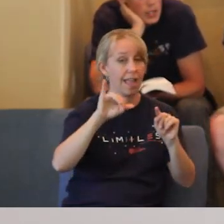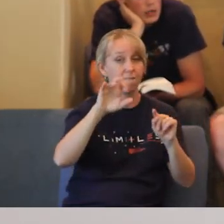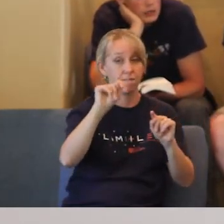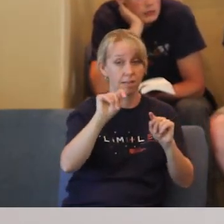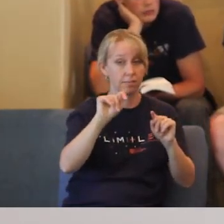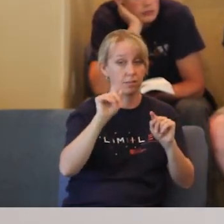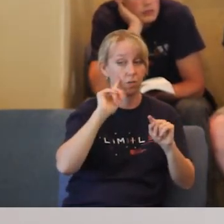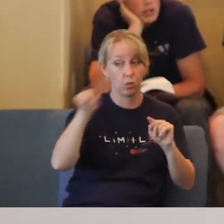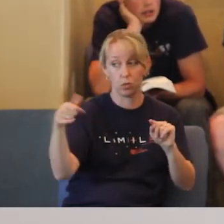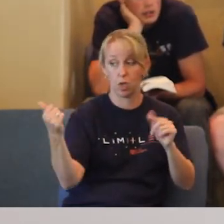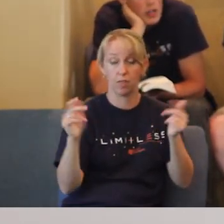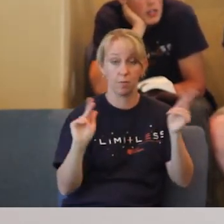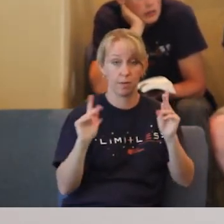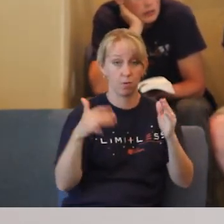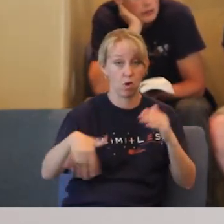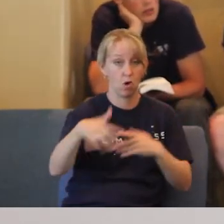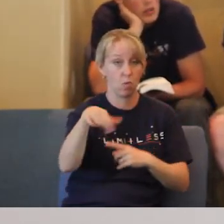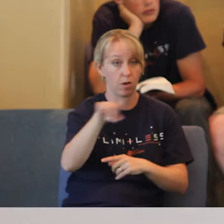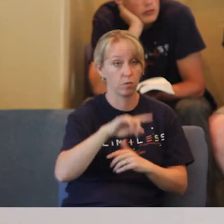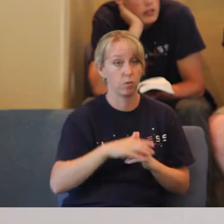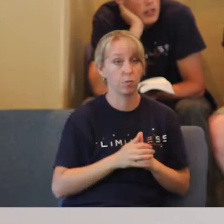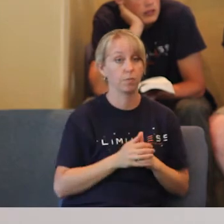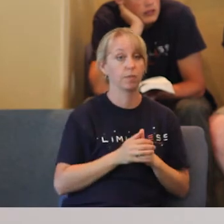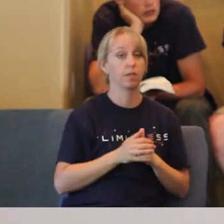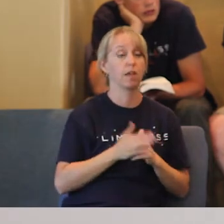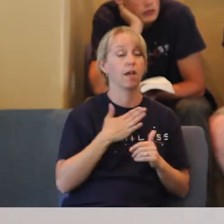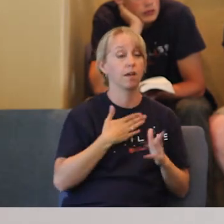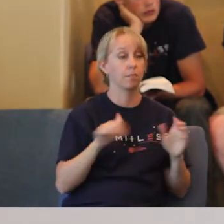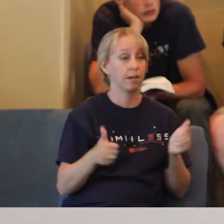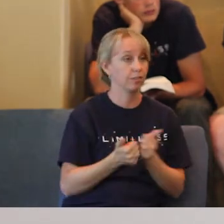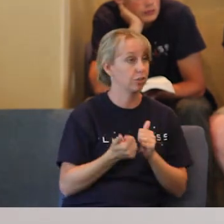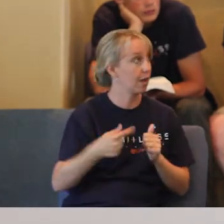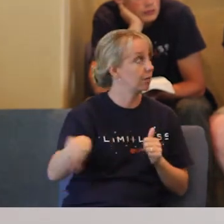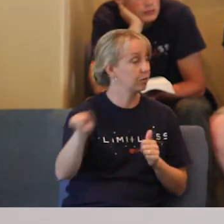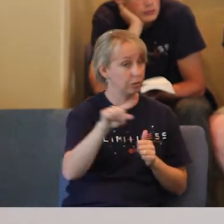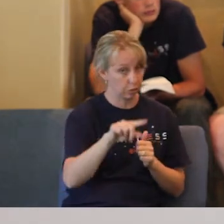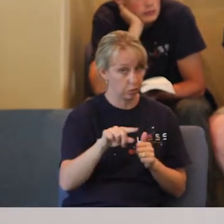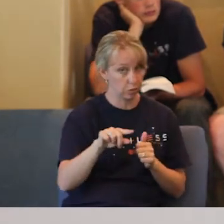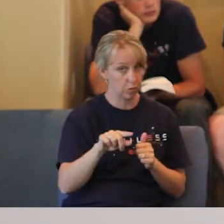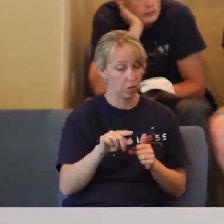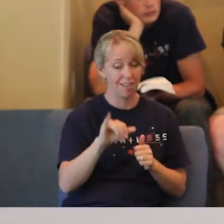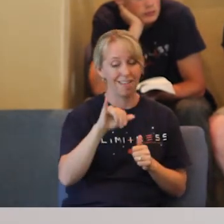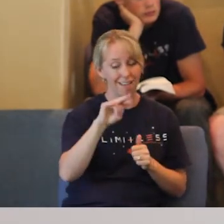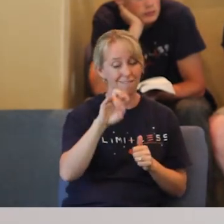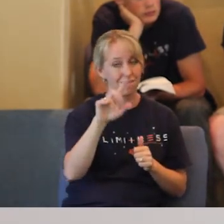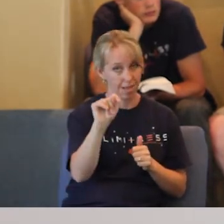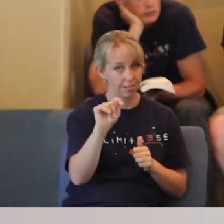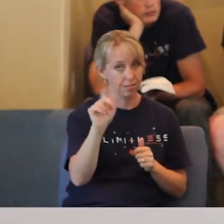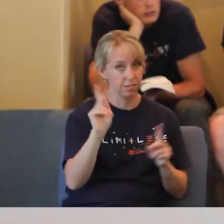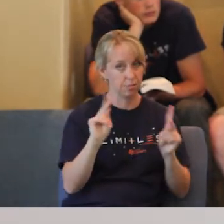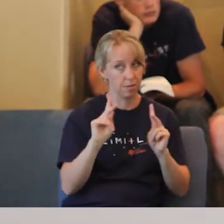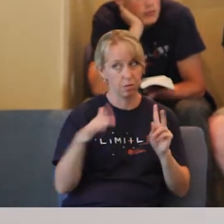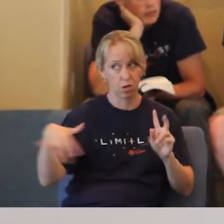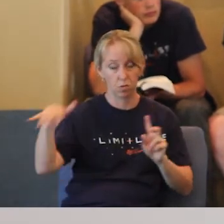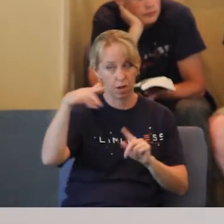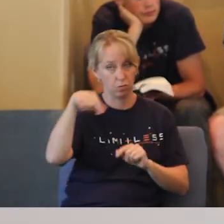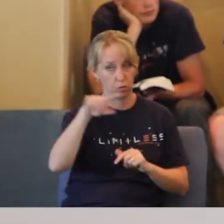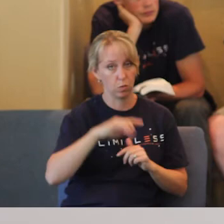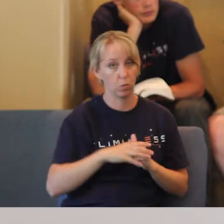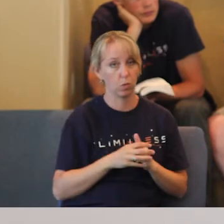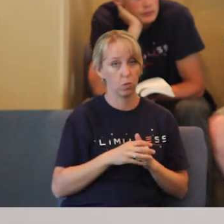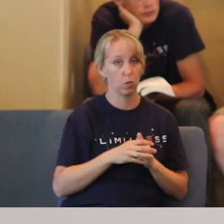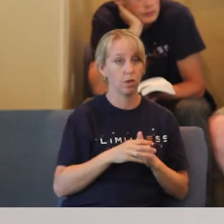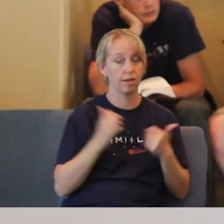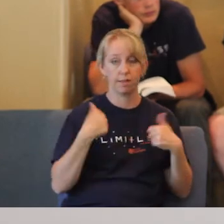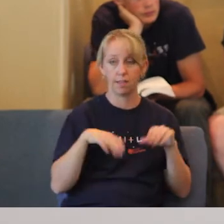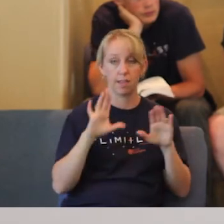And my challenge to you guys is invest in those around you. Give of your time, give of your money, give